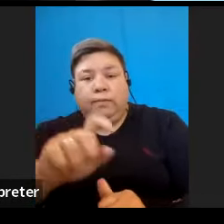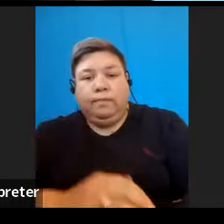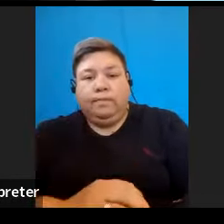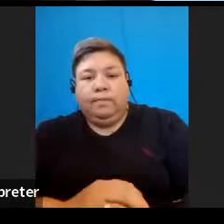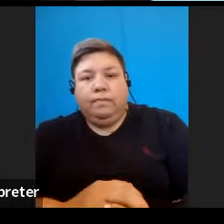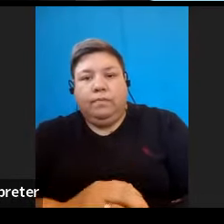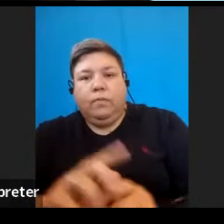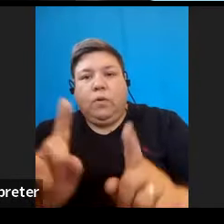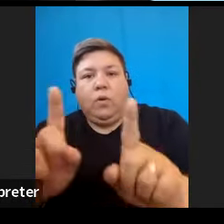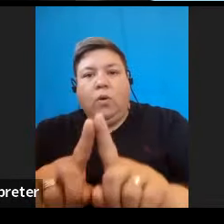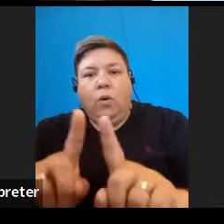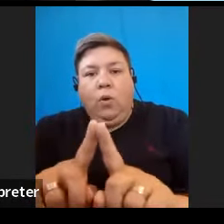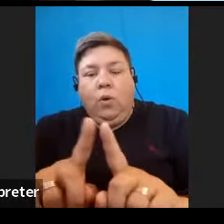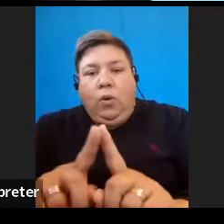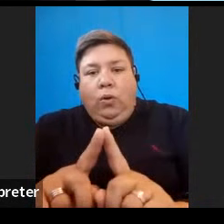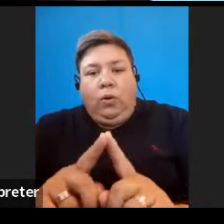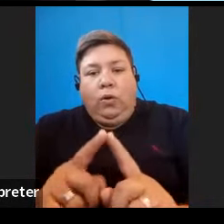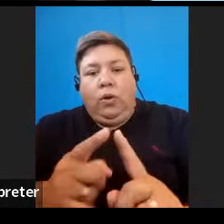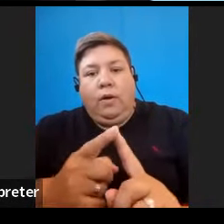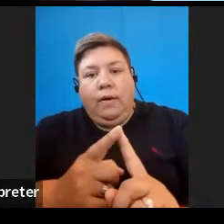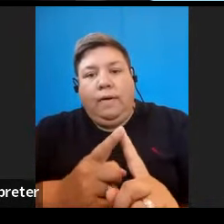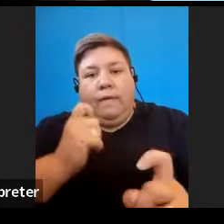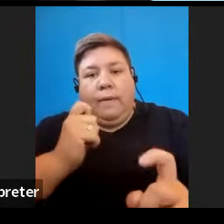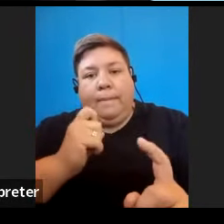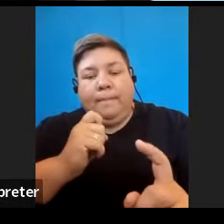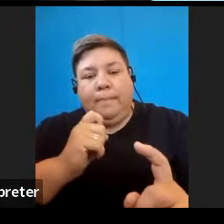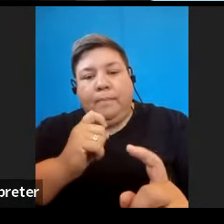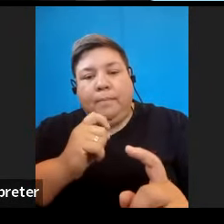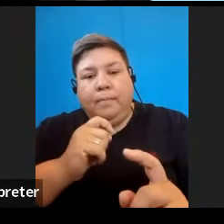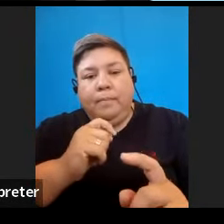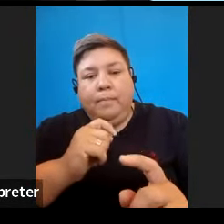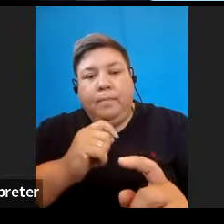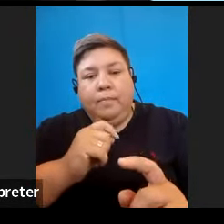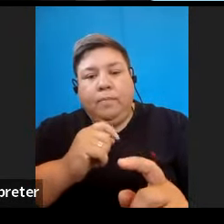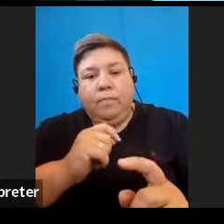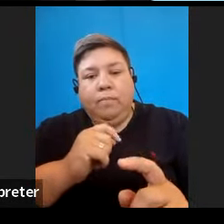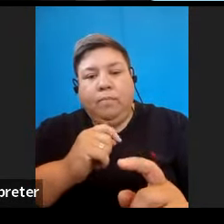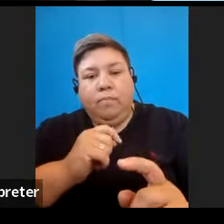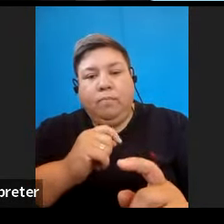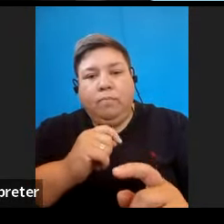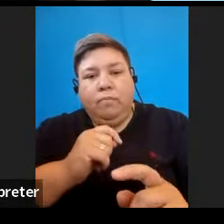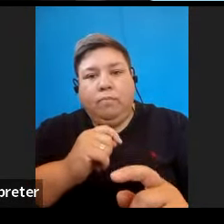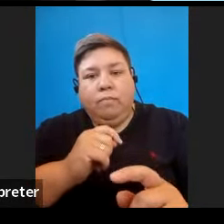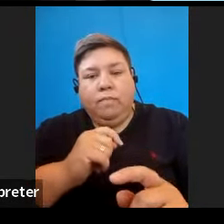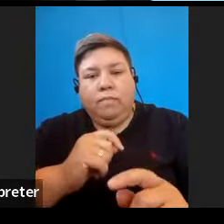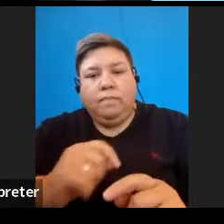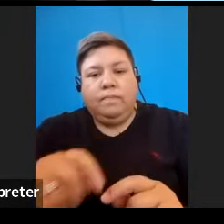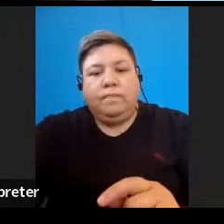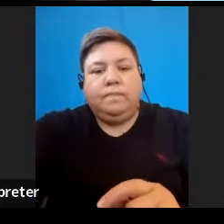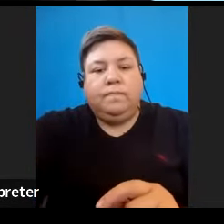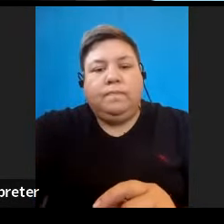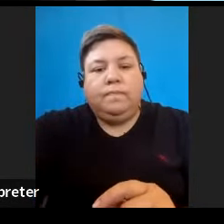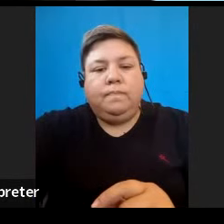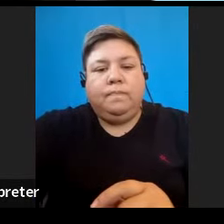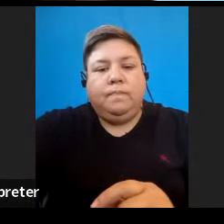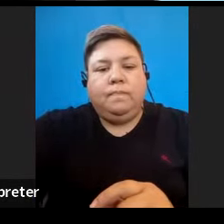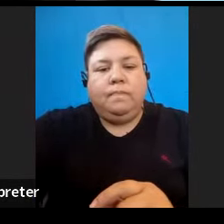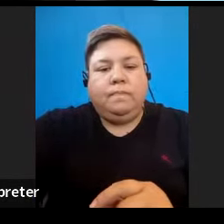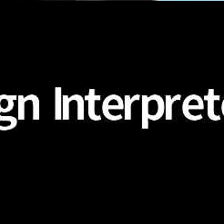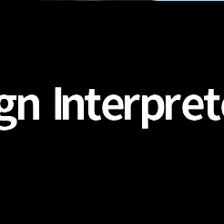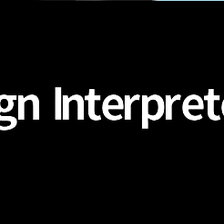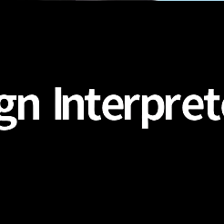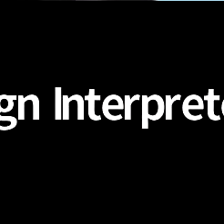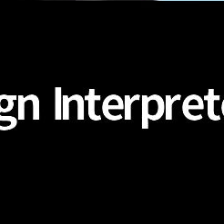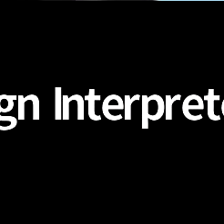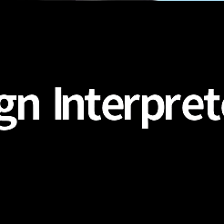also this is coming from an unidentified participant, is questioning